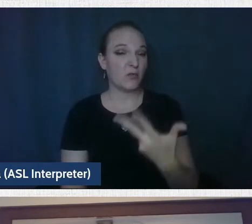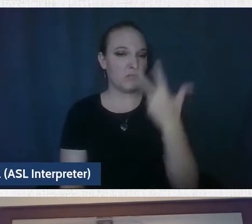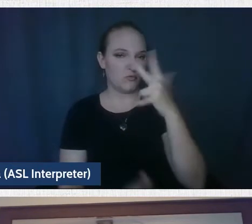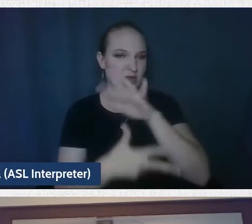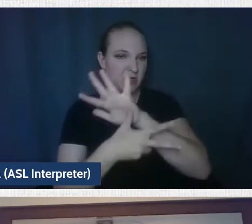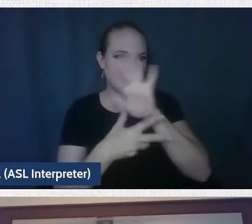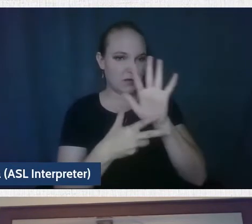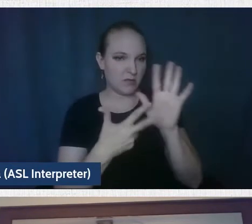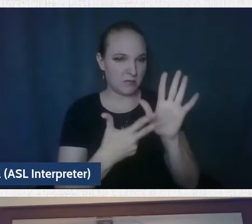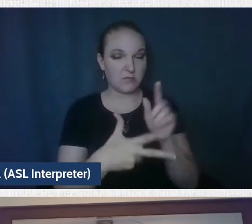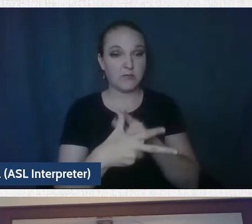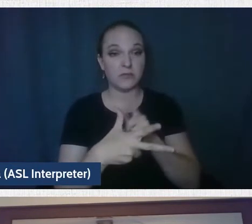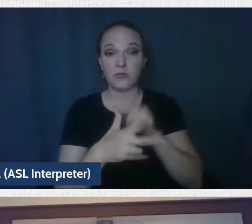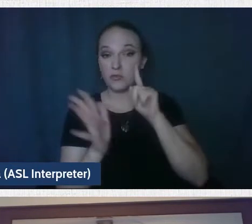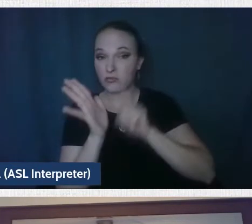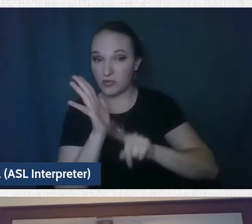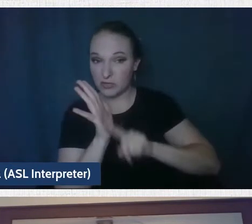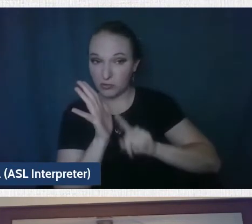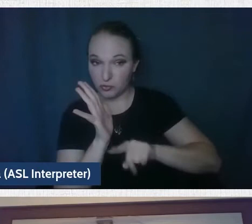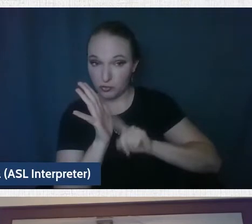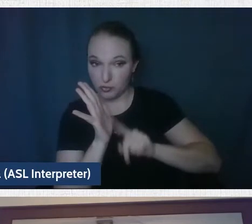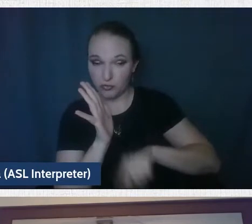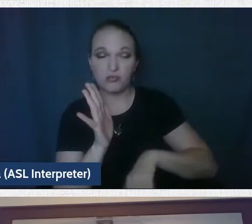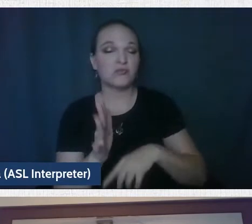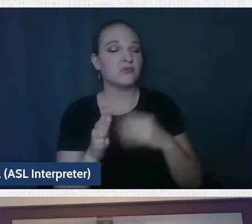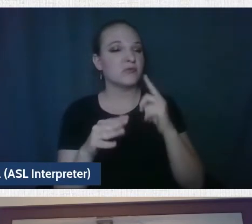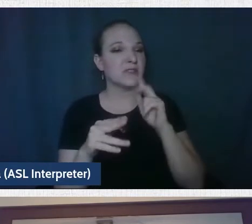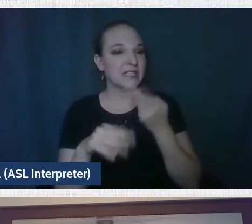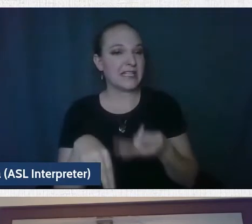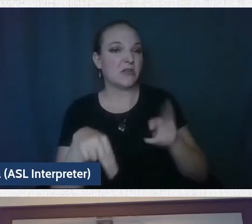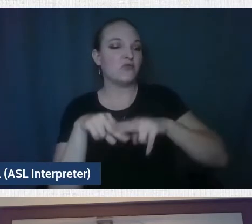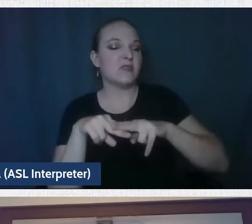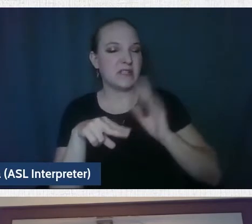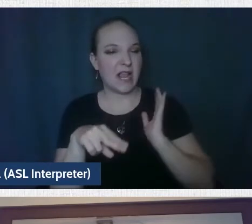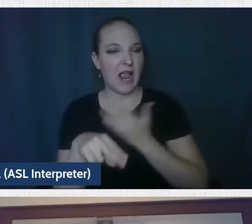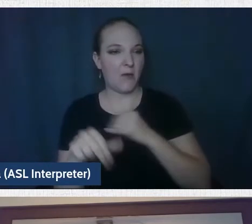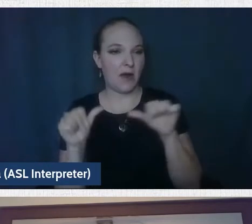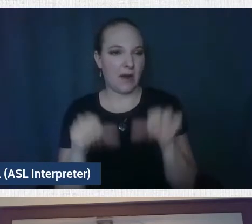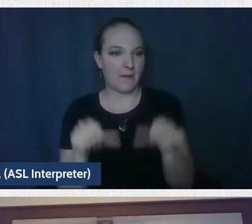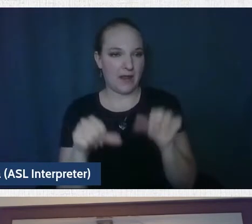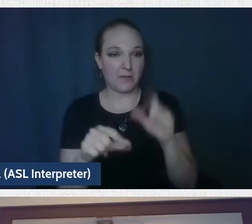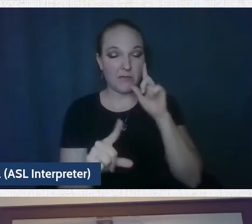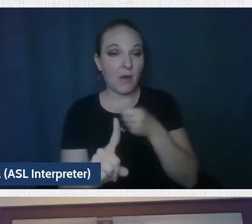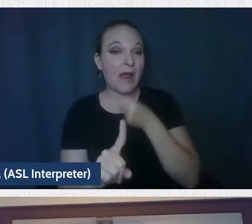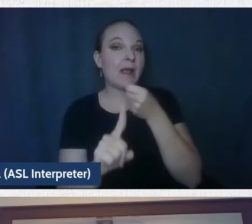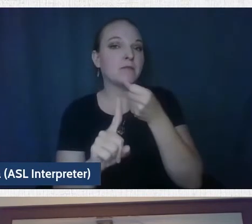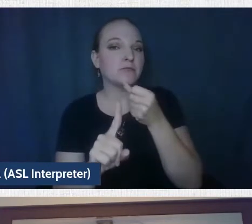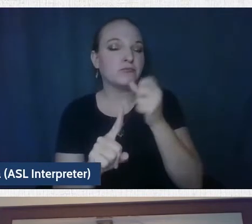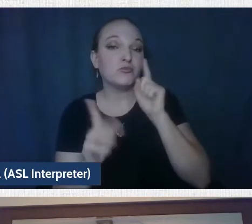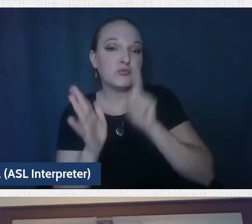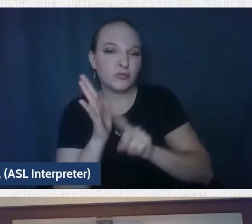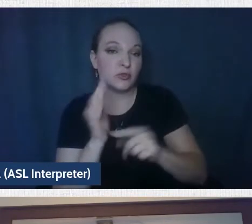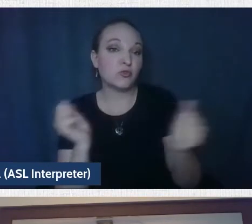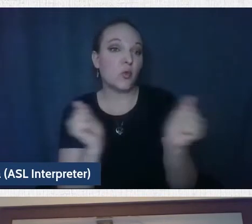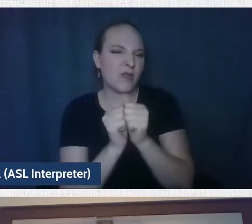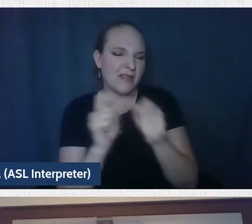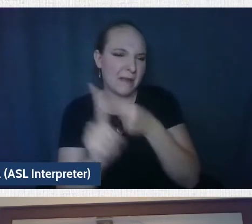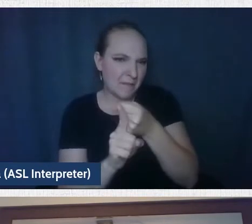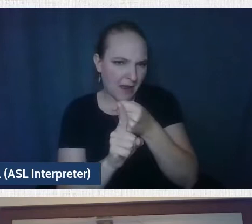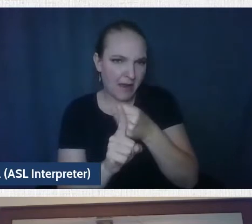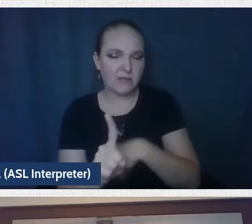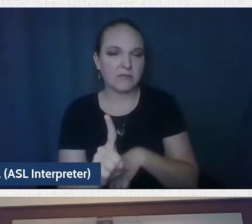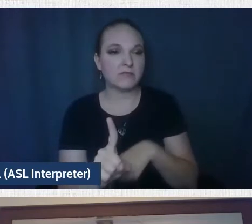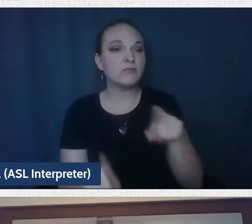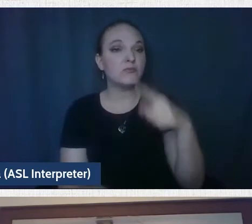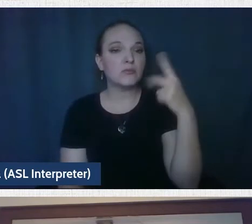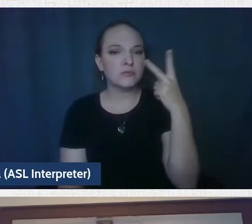is in research, to really increase the capacity for impactful research. You saw what happened,